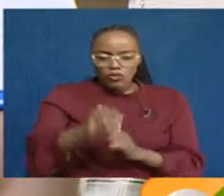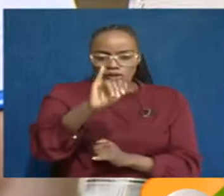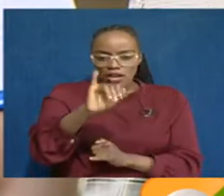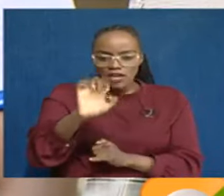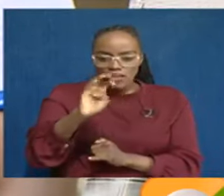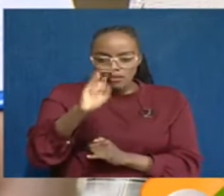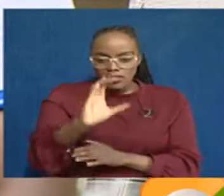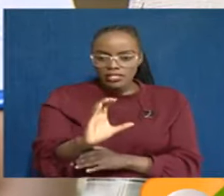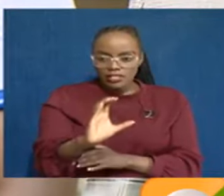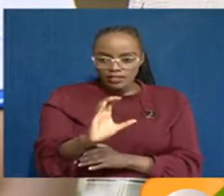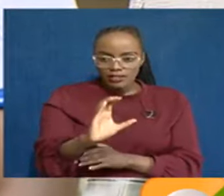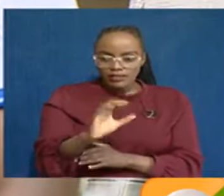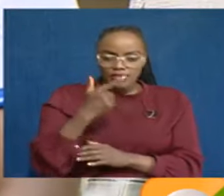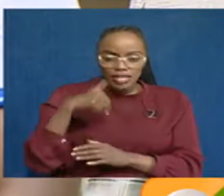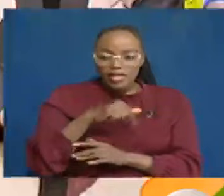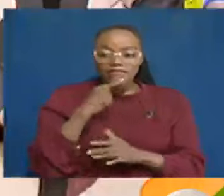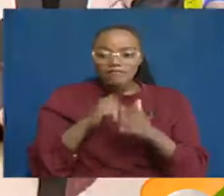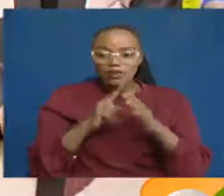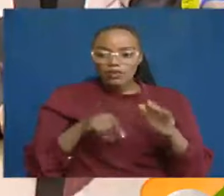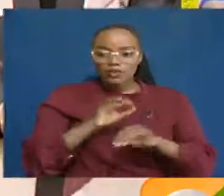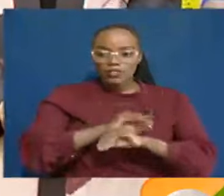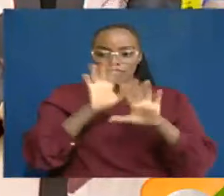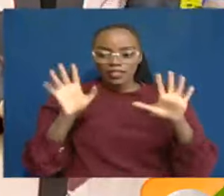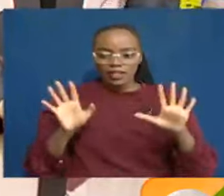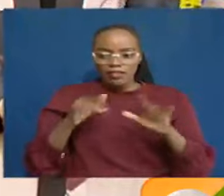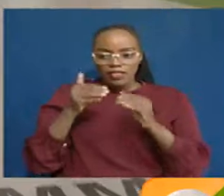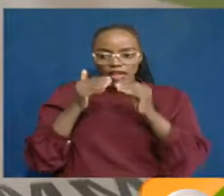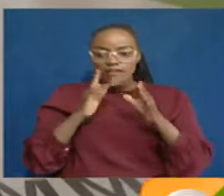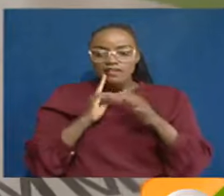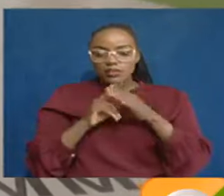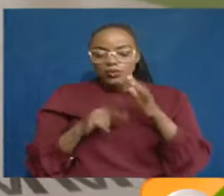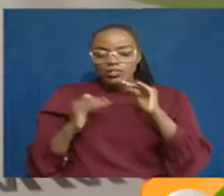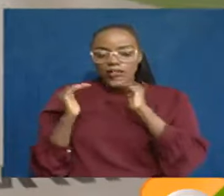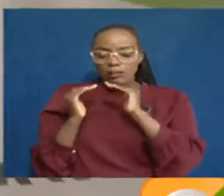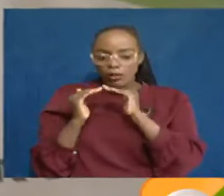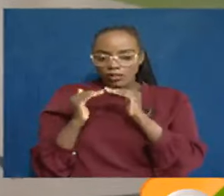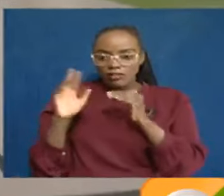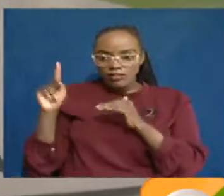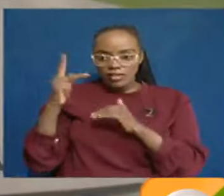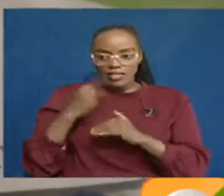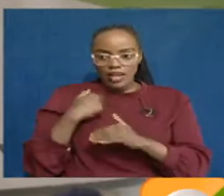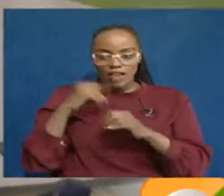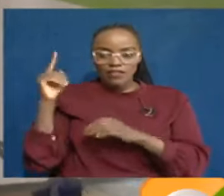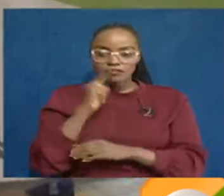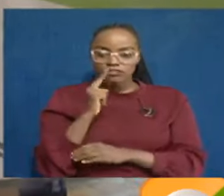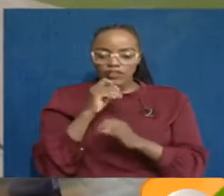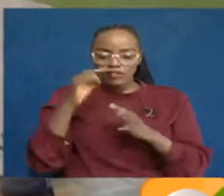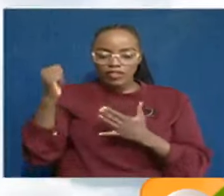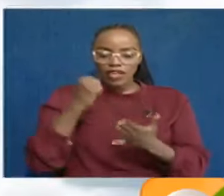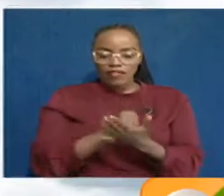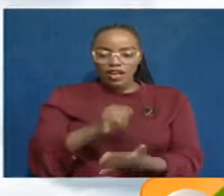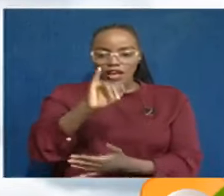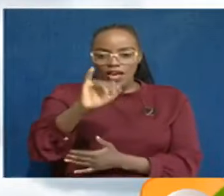IEBC. We say it plainly. The leaders warn that democracy in Kenya is at risk without the recruitment of the IEBC